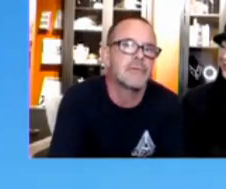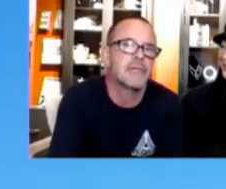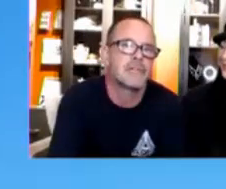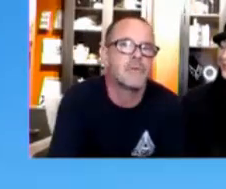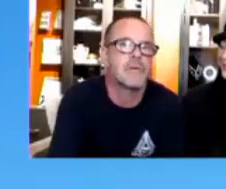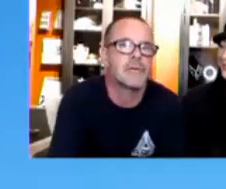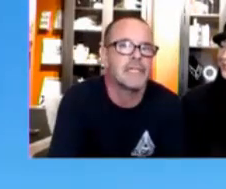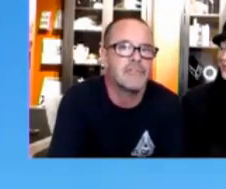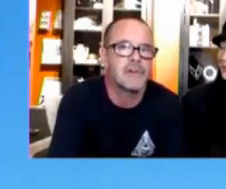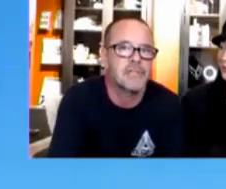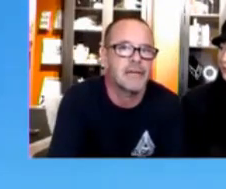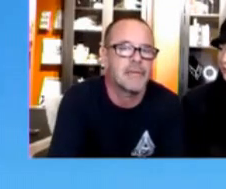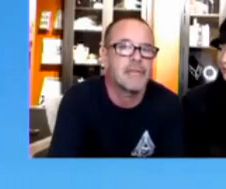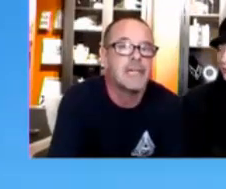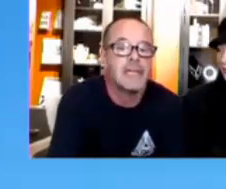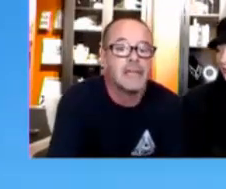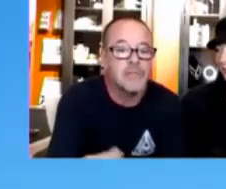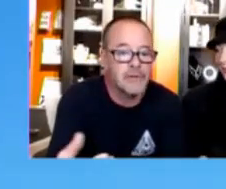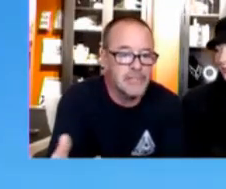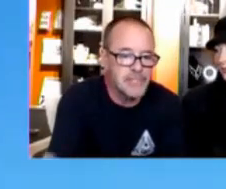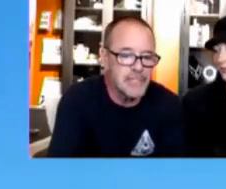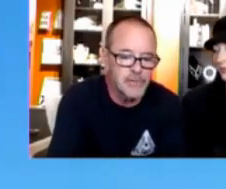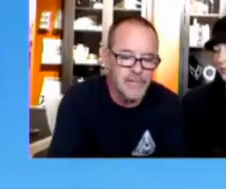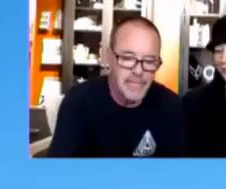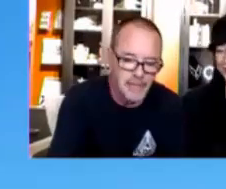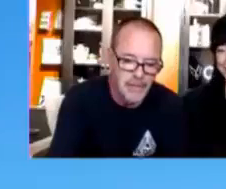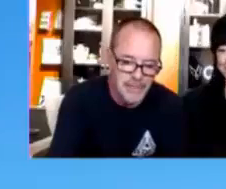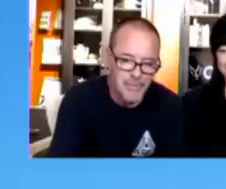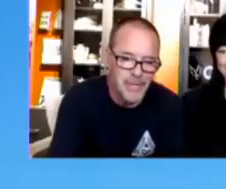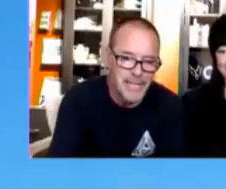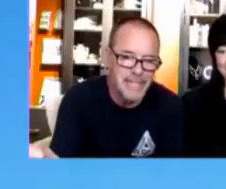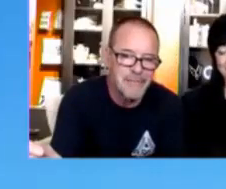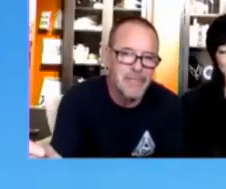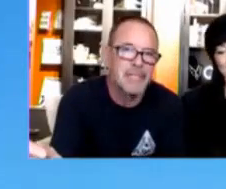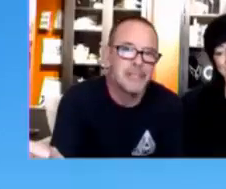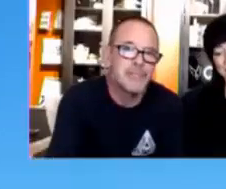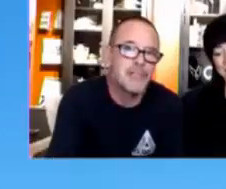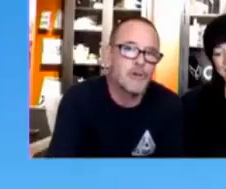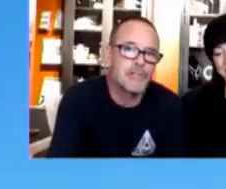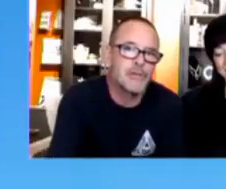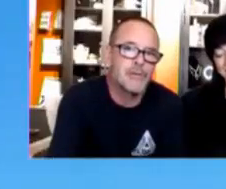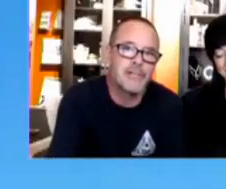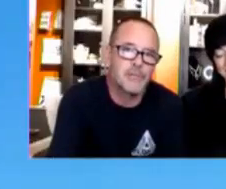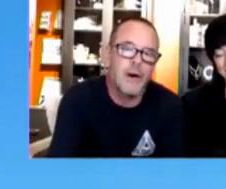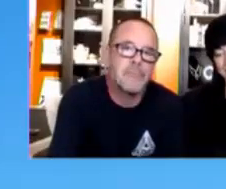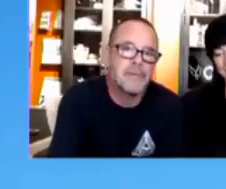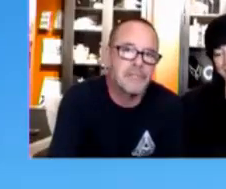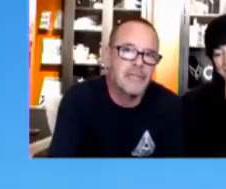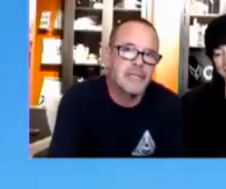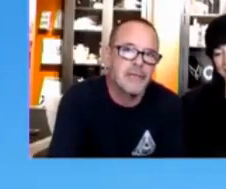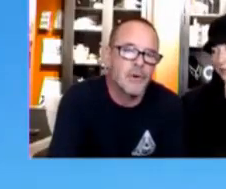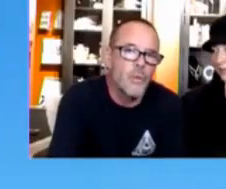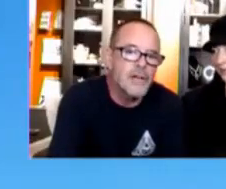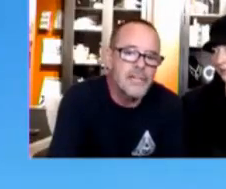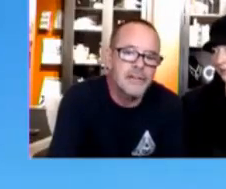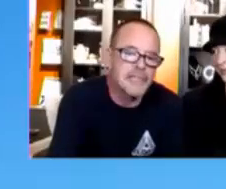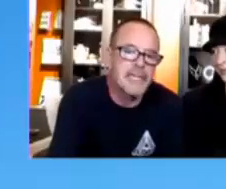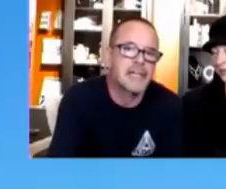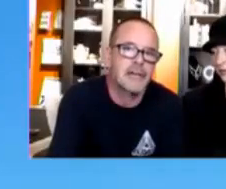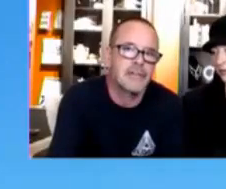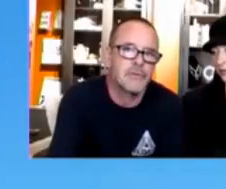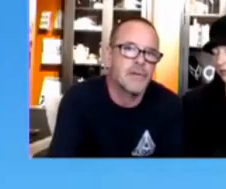him under her wing when he first came here. So you see in this video, as I play it, you'll see Thor and Loki as puppies. But watch how